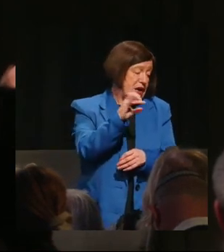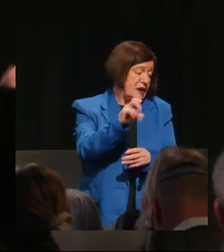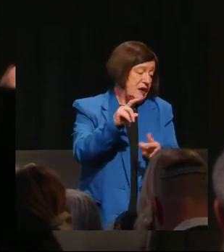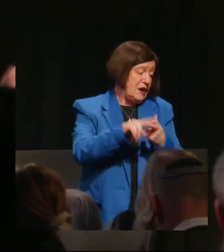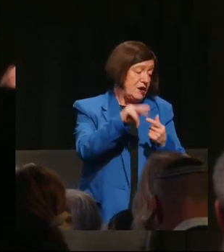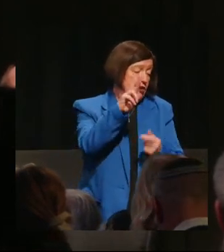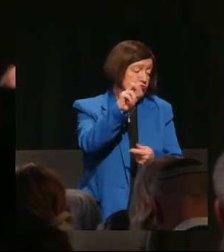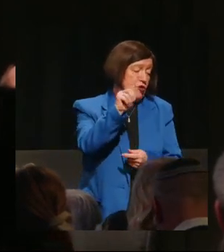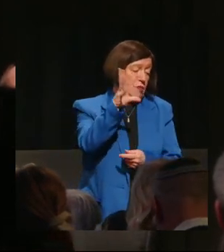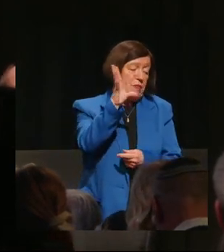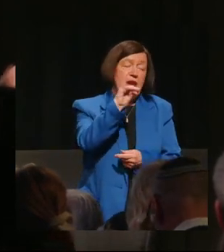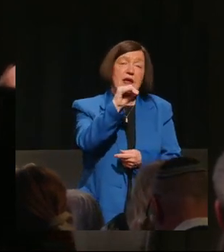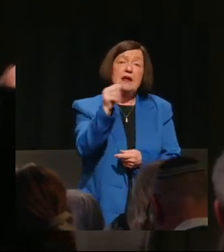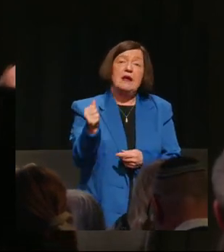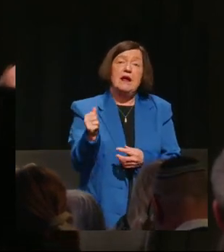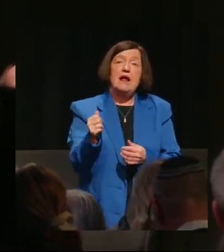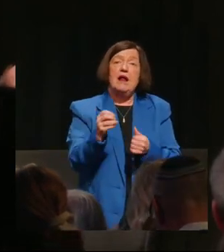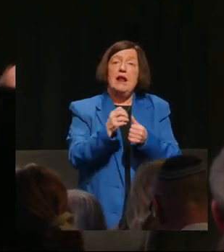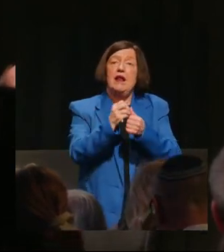Treblinka,